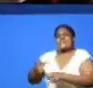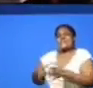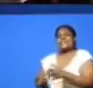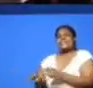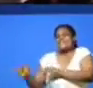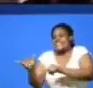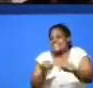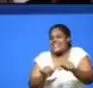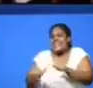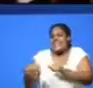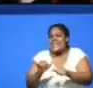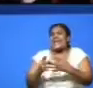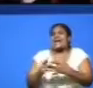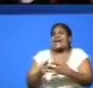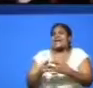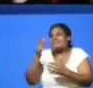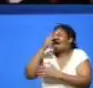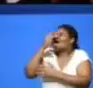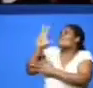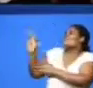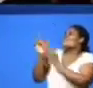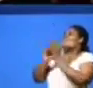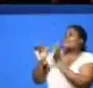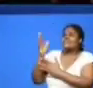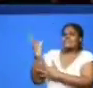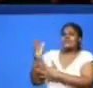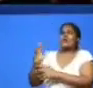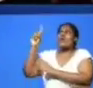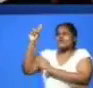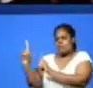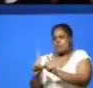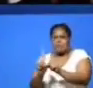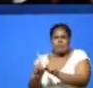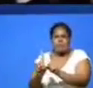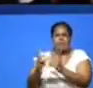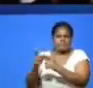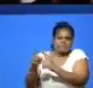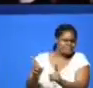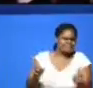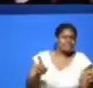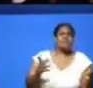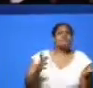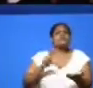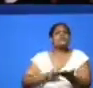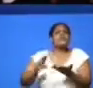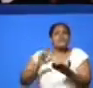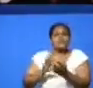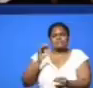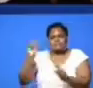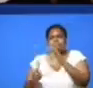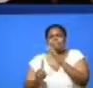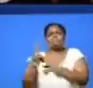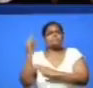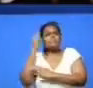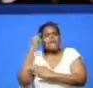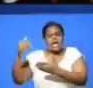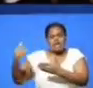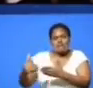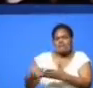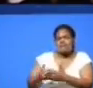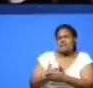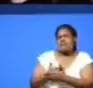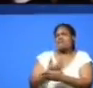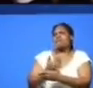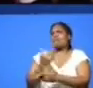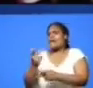as those who have turned their back on Jesus, who used to walk with Jesus, but the Holy Ghost brought to my mind a new kind of backsliders.